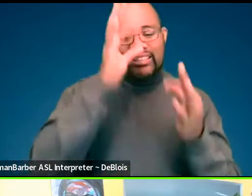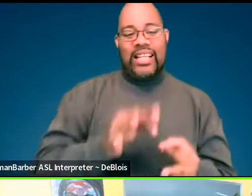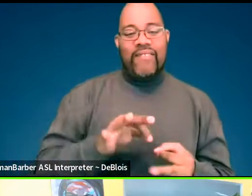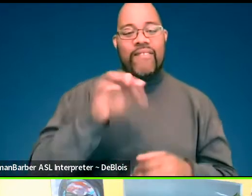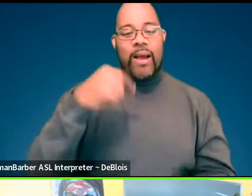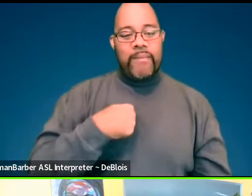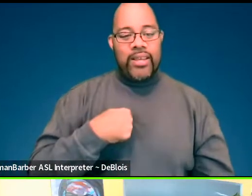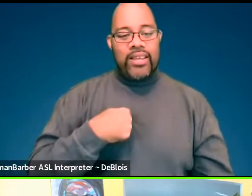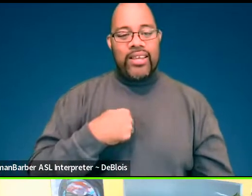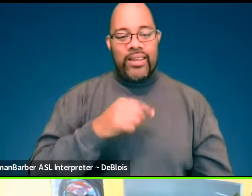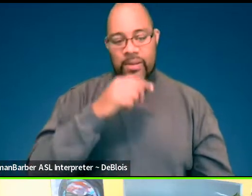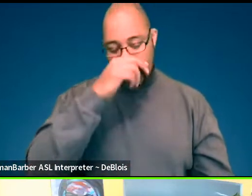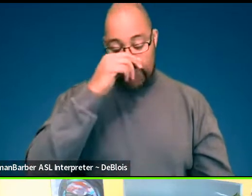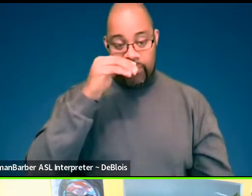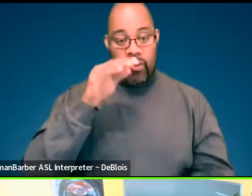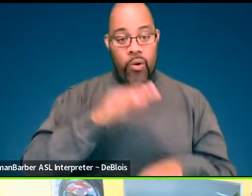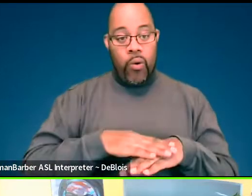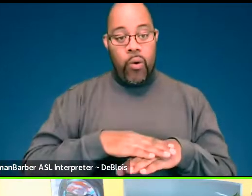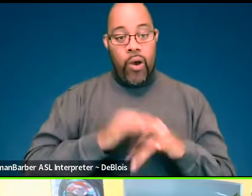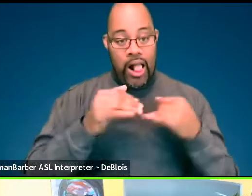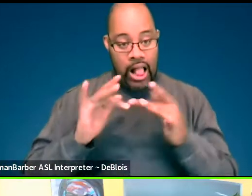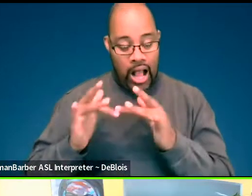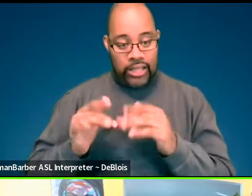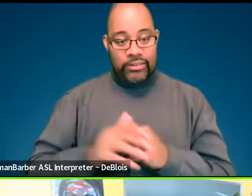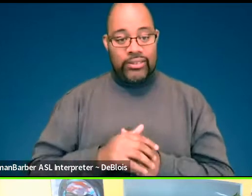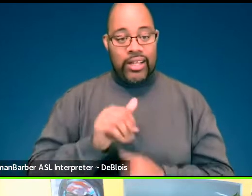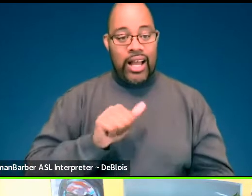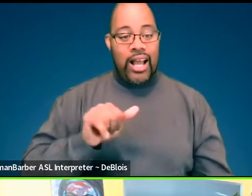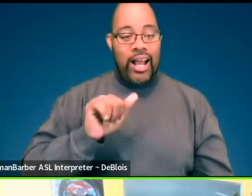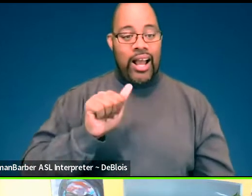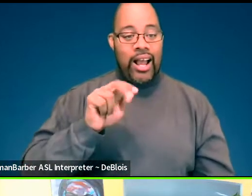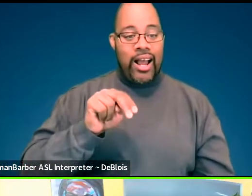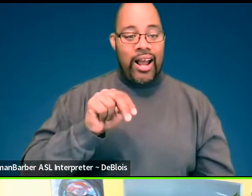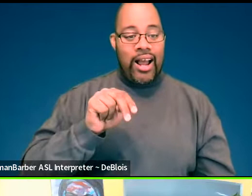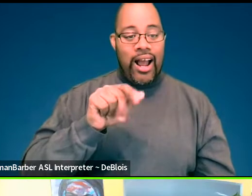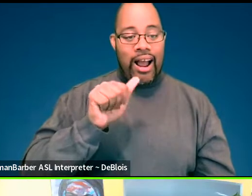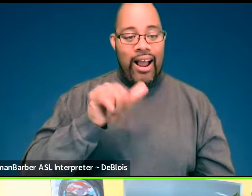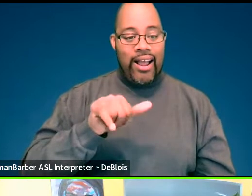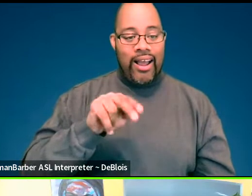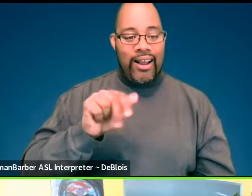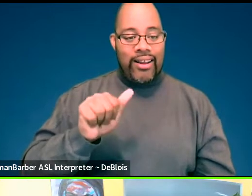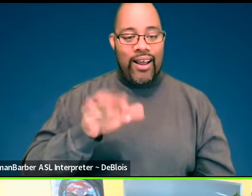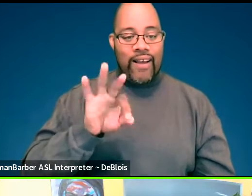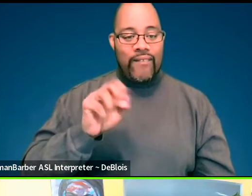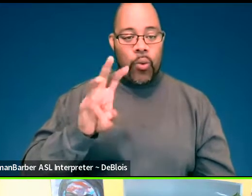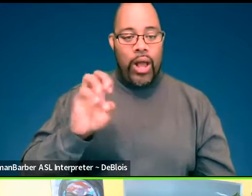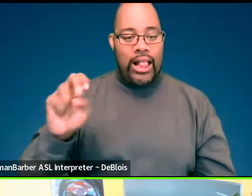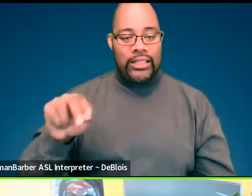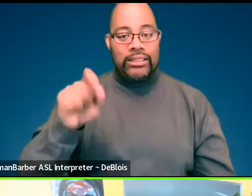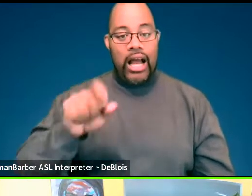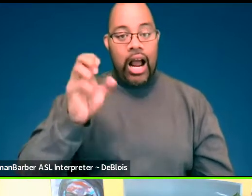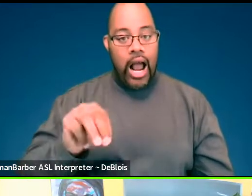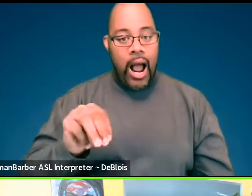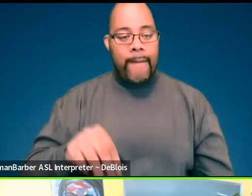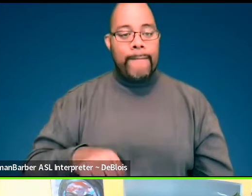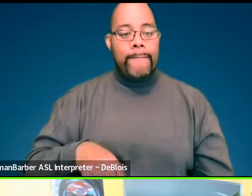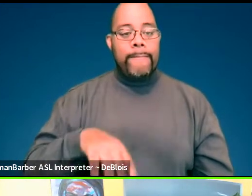find me online at ayanaflewellen.com, email address